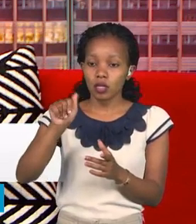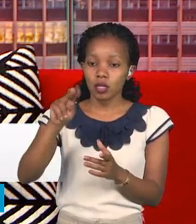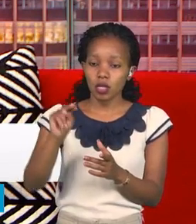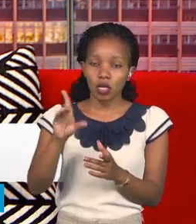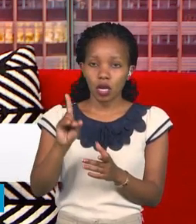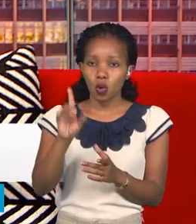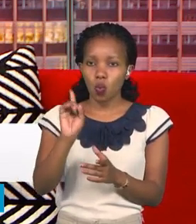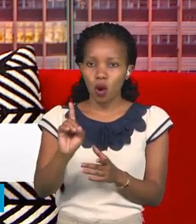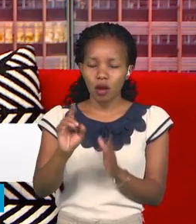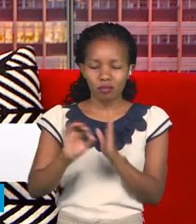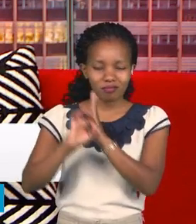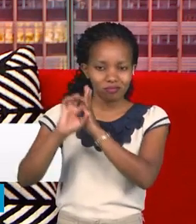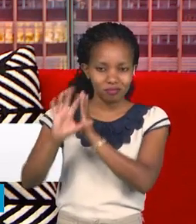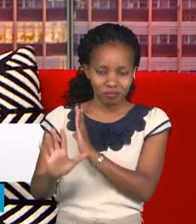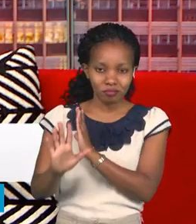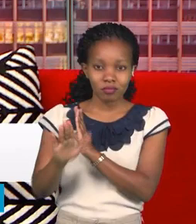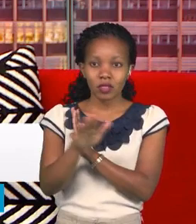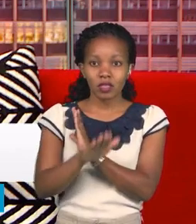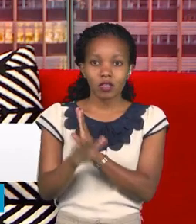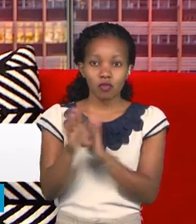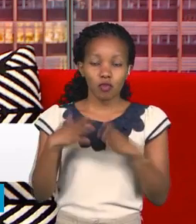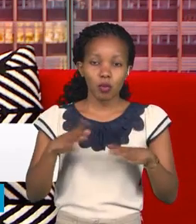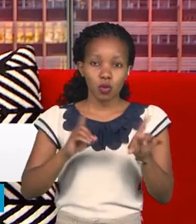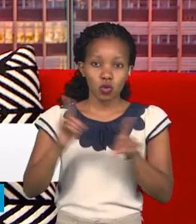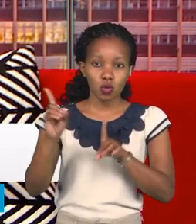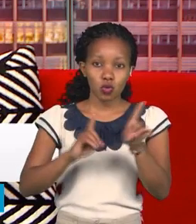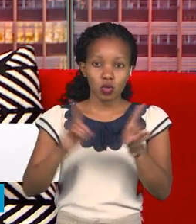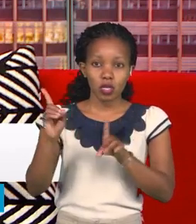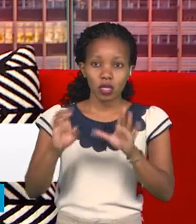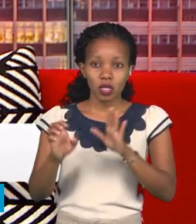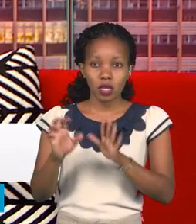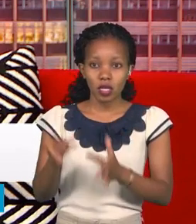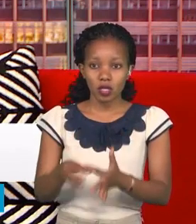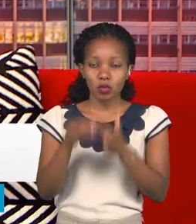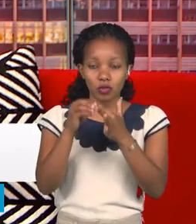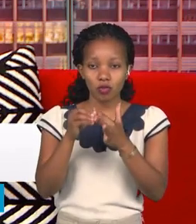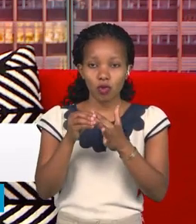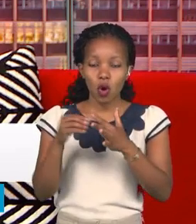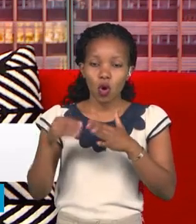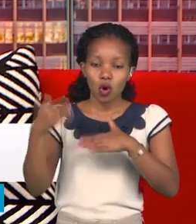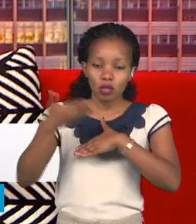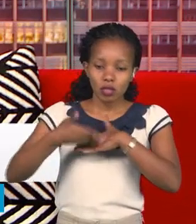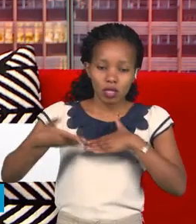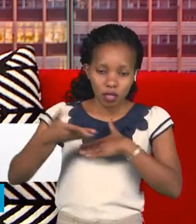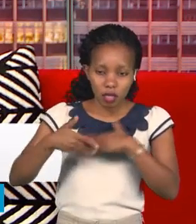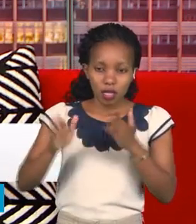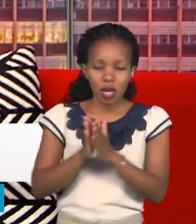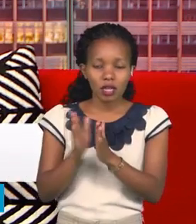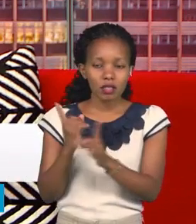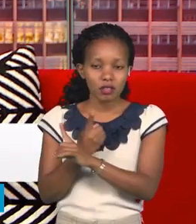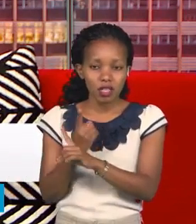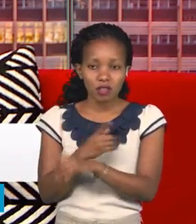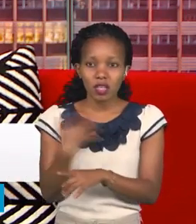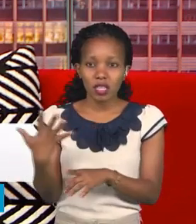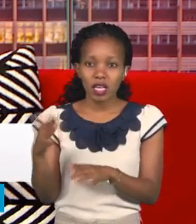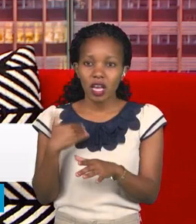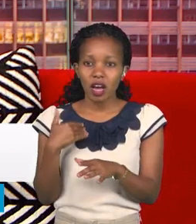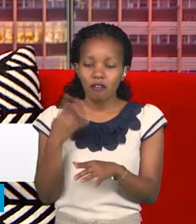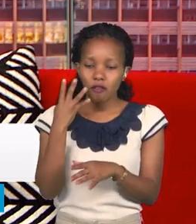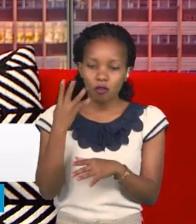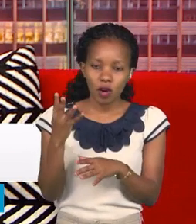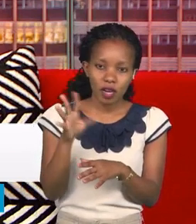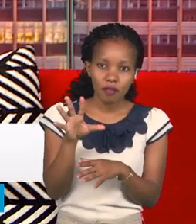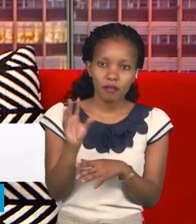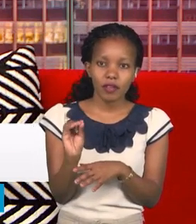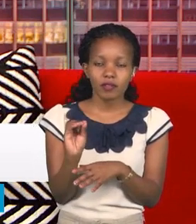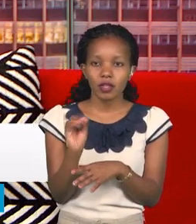famous world-famous destinations, for people to travel, especially for plastic surgery, so on and so forth. They have about